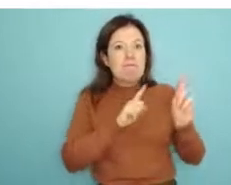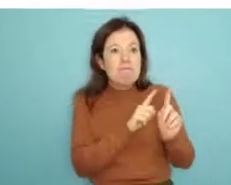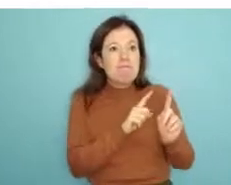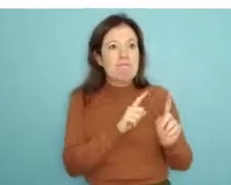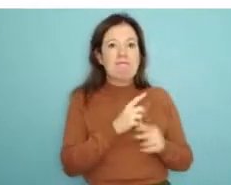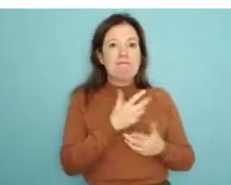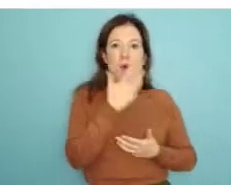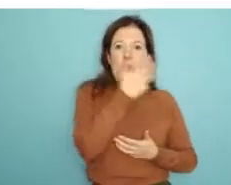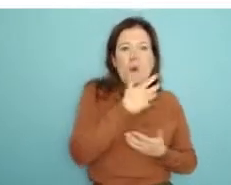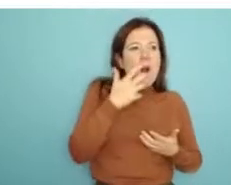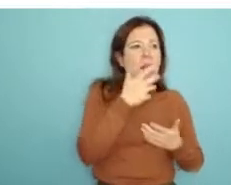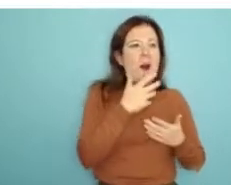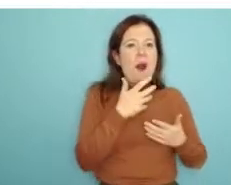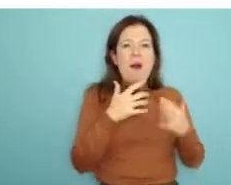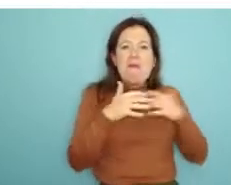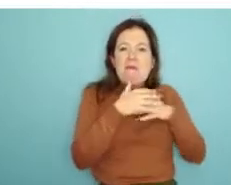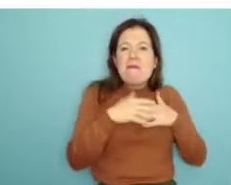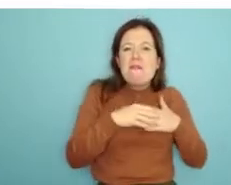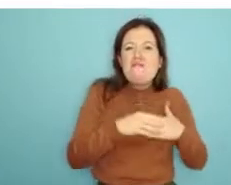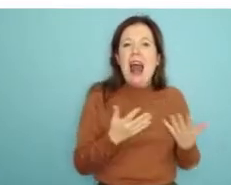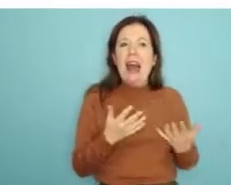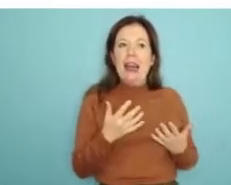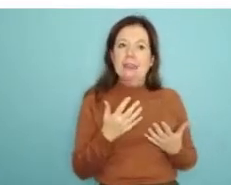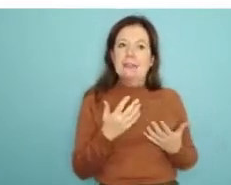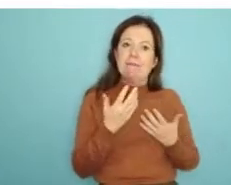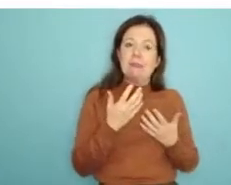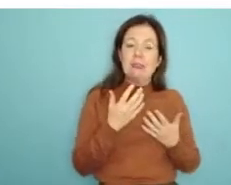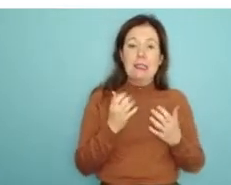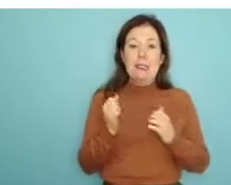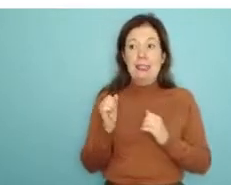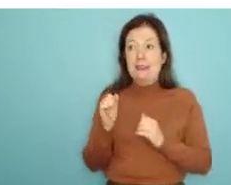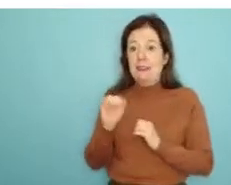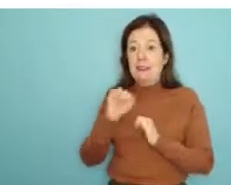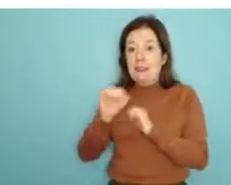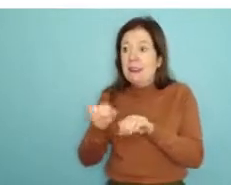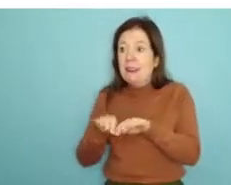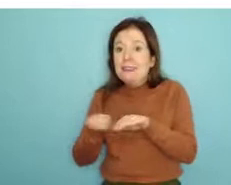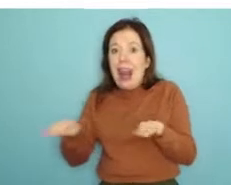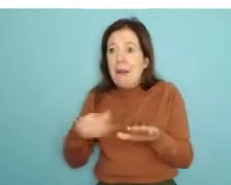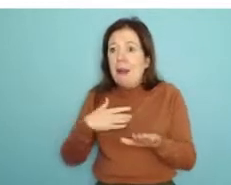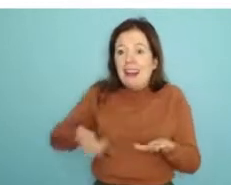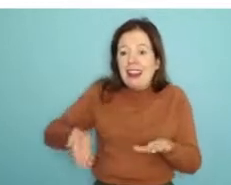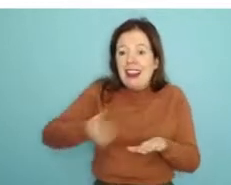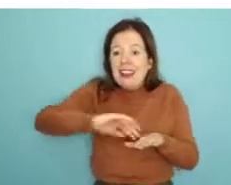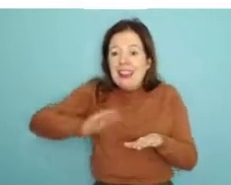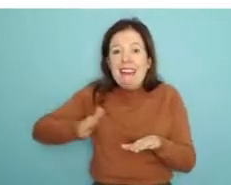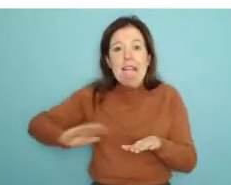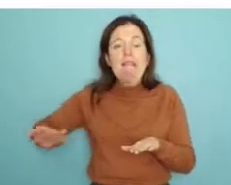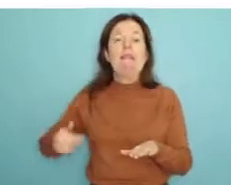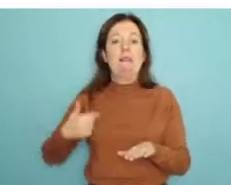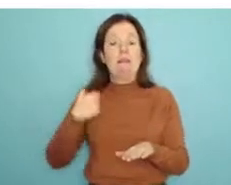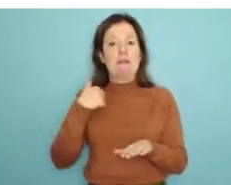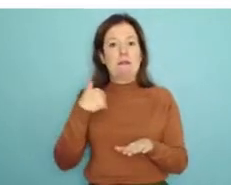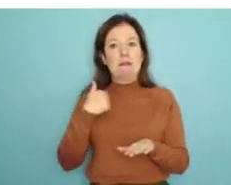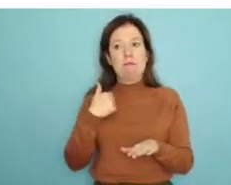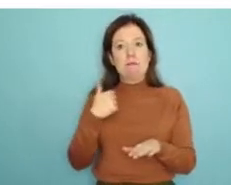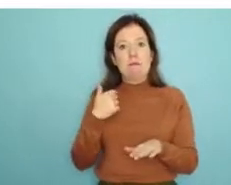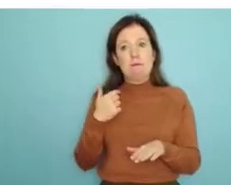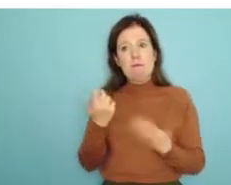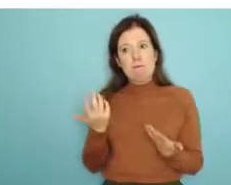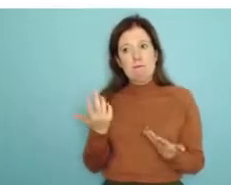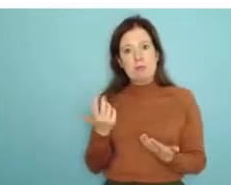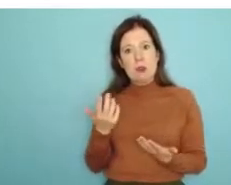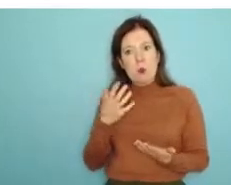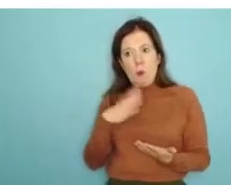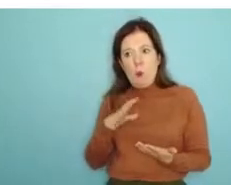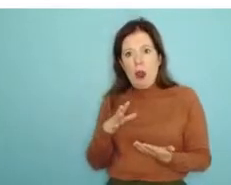and friendly atmosphere. When cleaning someone's table, as this gentleman is doing here, I'd always do my best to try and